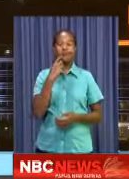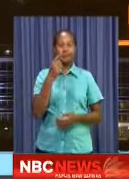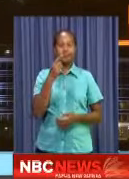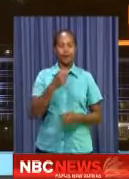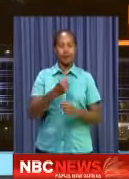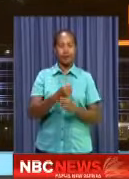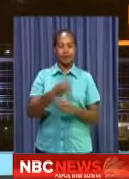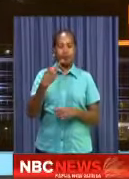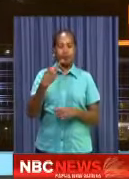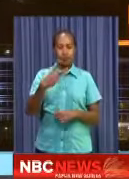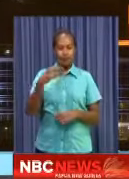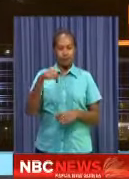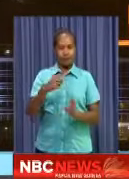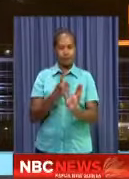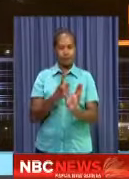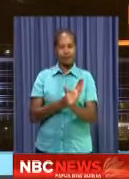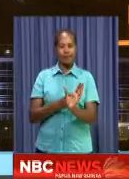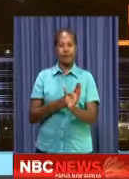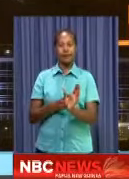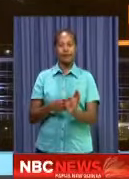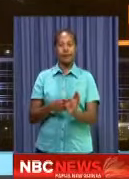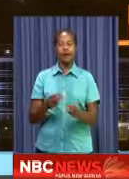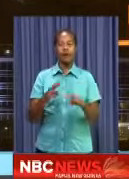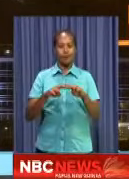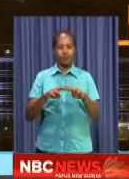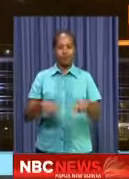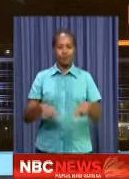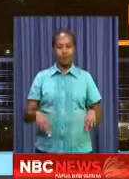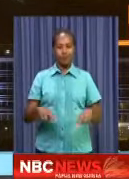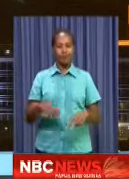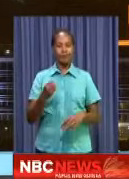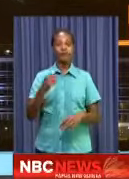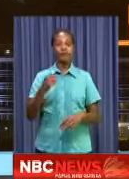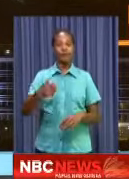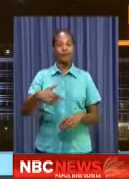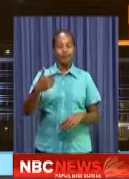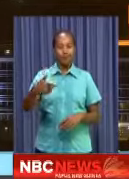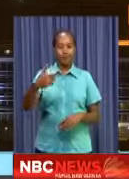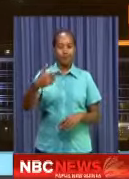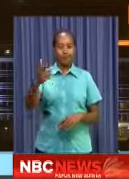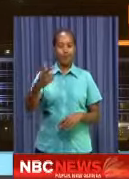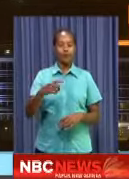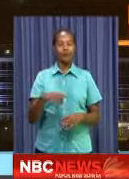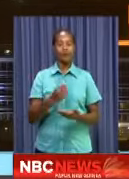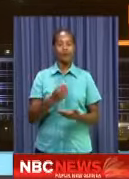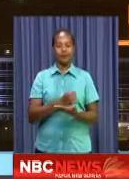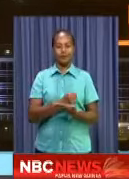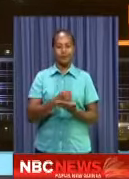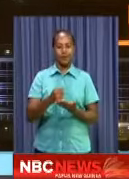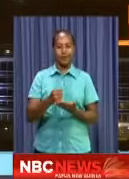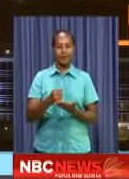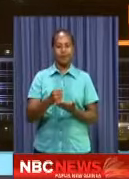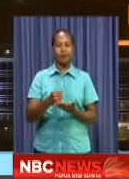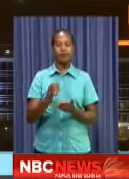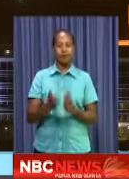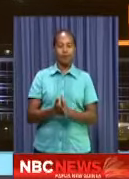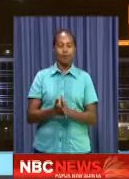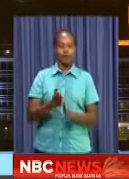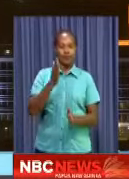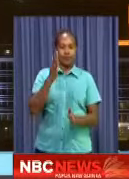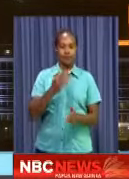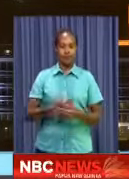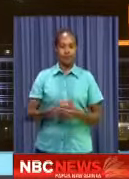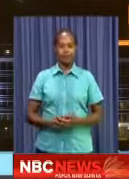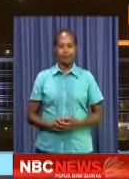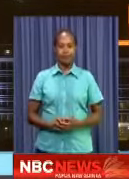students this year were not able to make it into tertiary institutions, further increasing the number of dropouts every year.